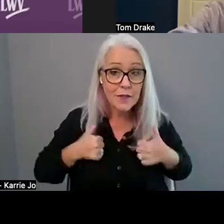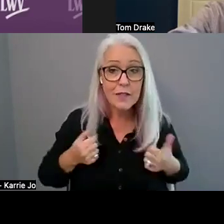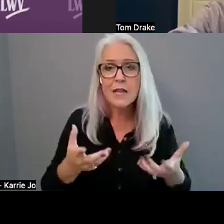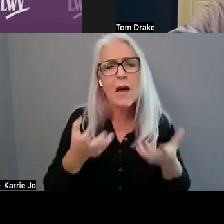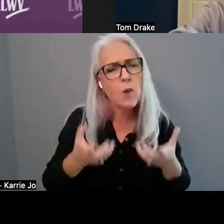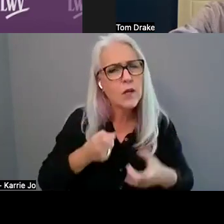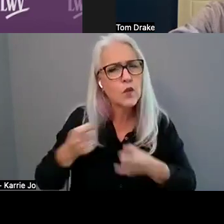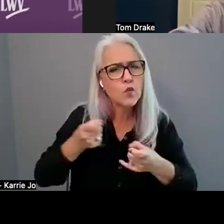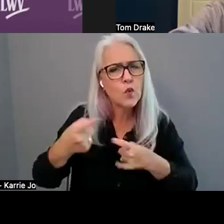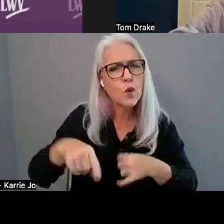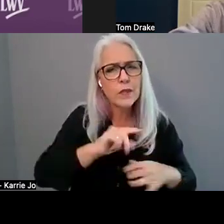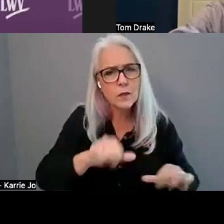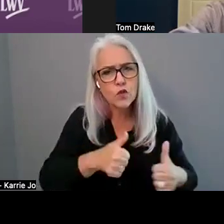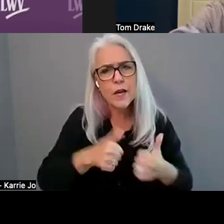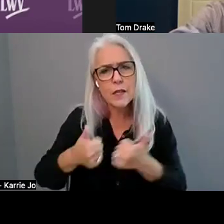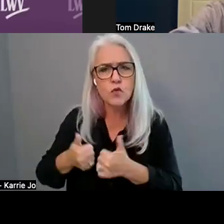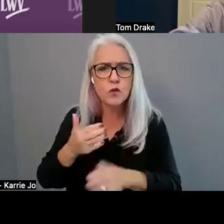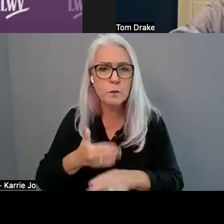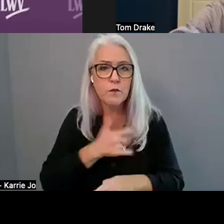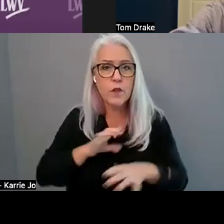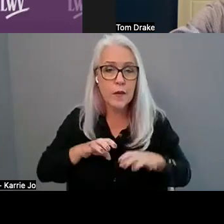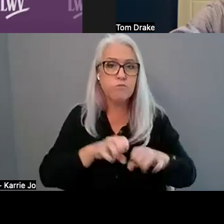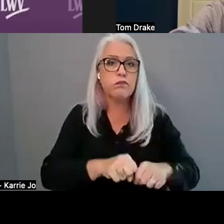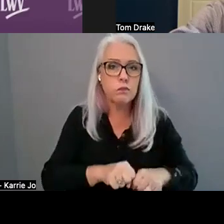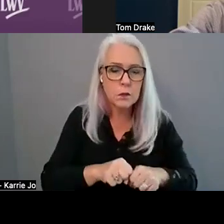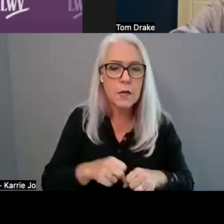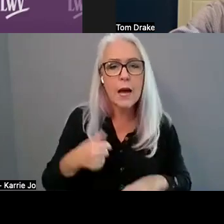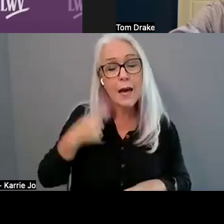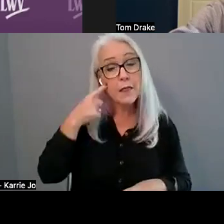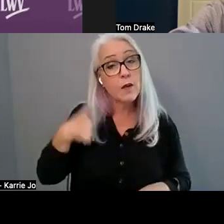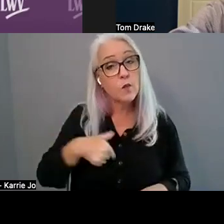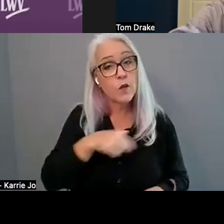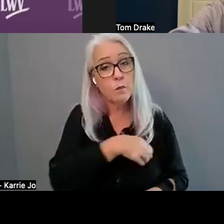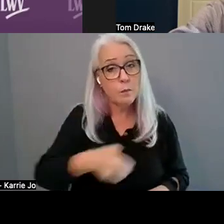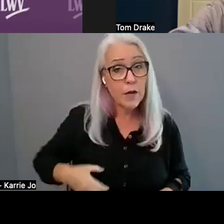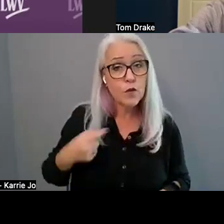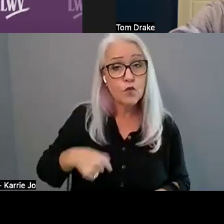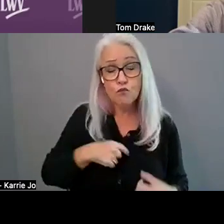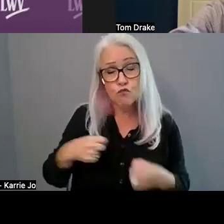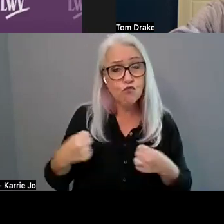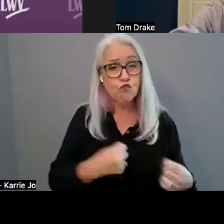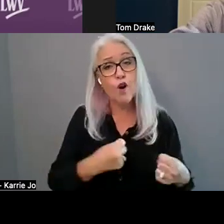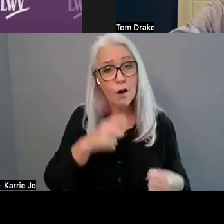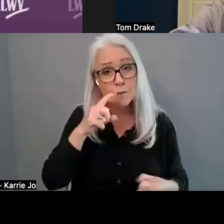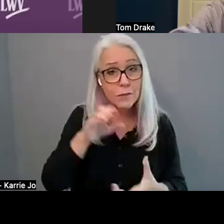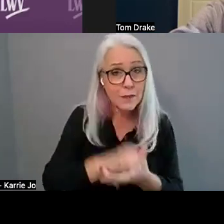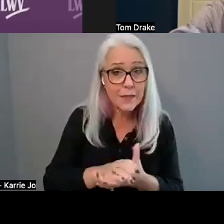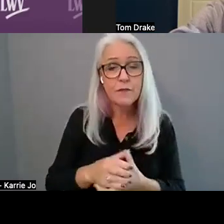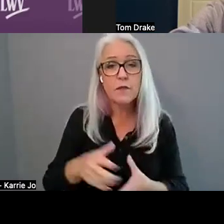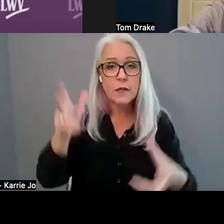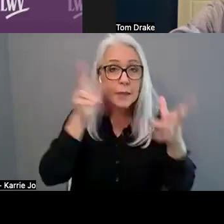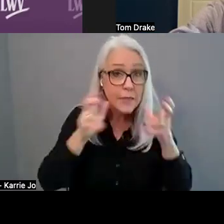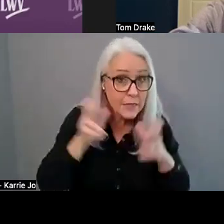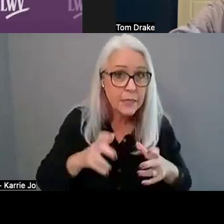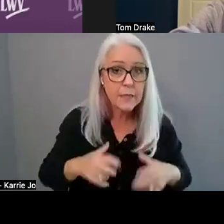challenges now before they control us. I think we should expect our mayor to take strong, clear positions on our behalf. To me, this means listening, doing